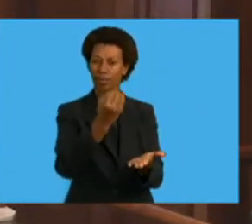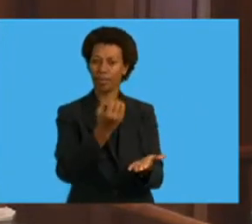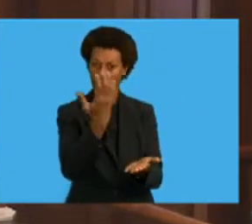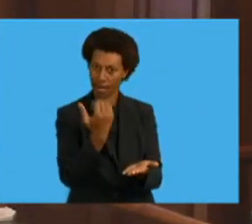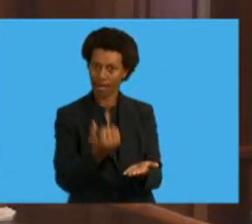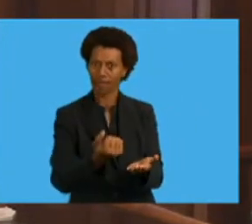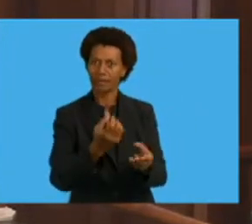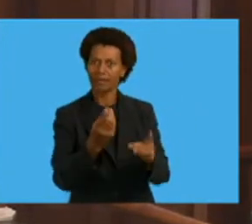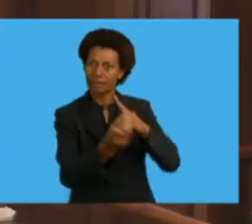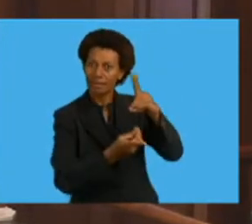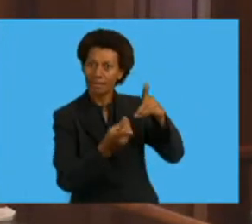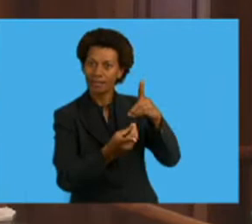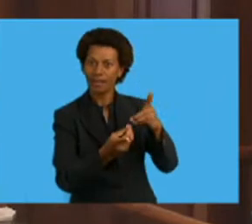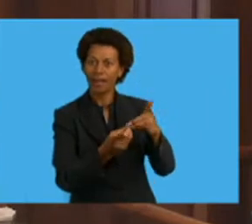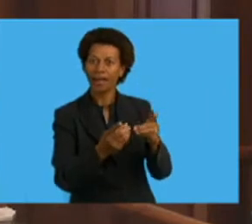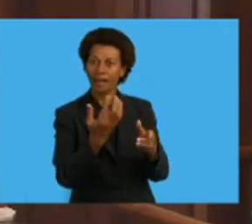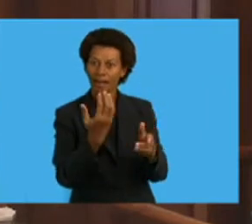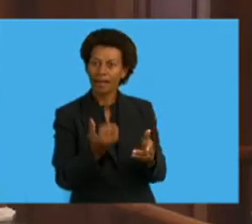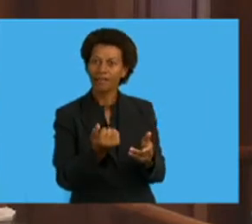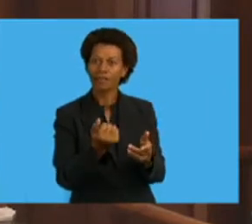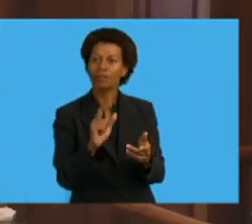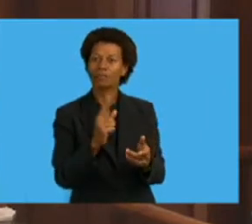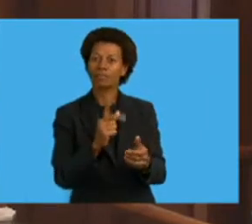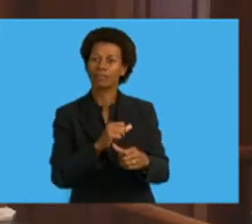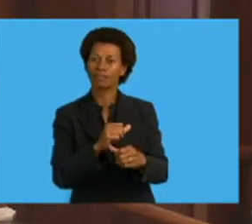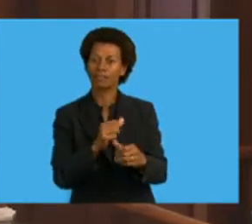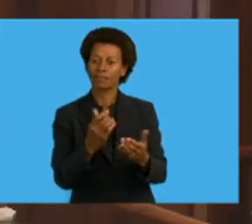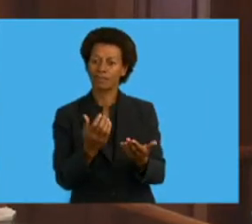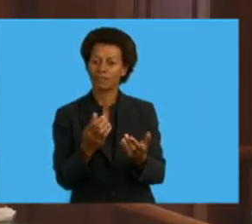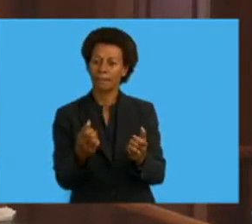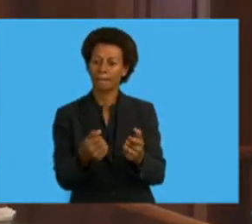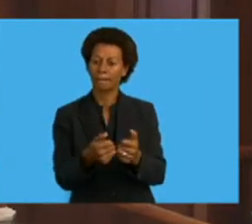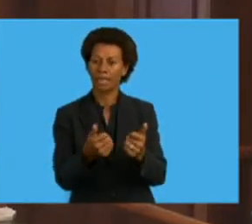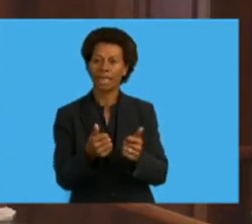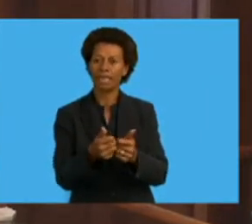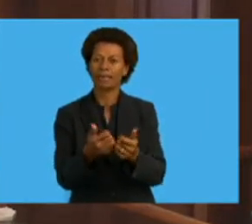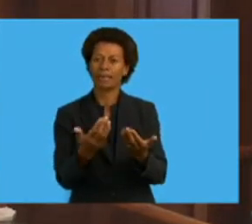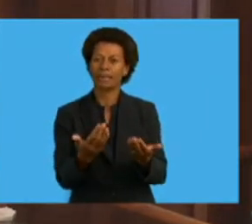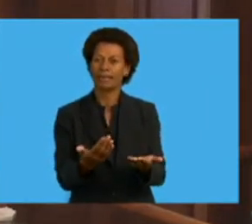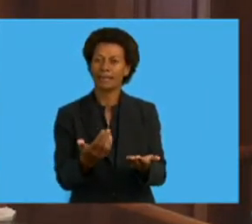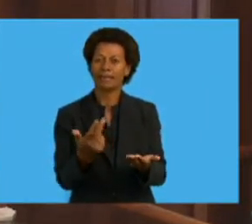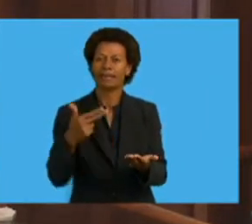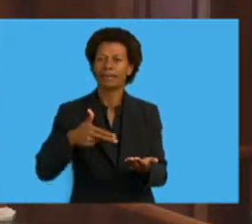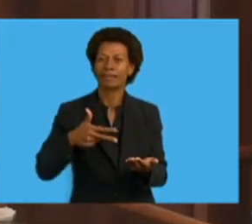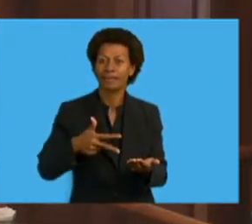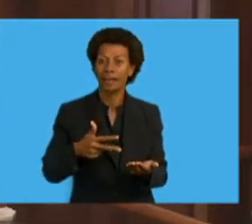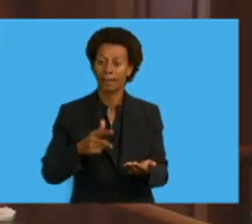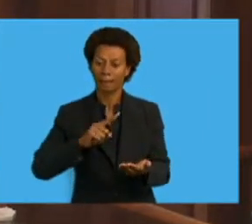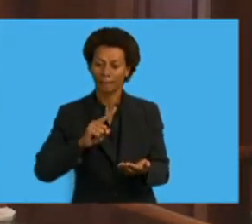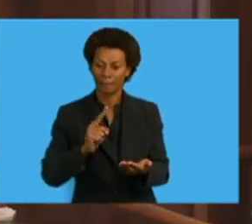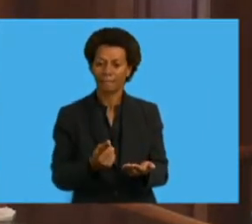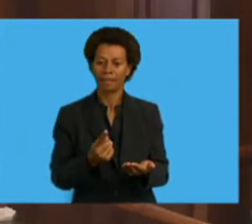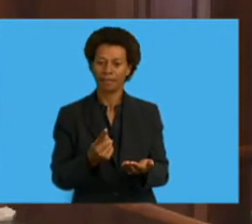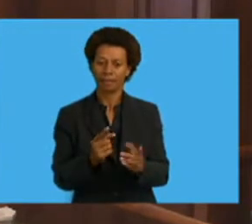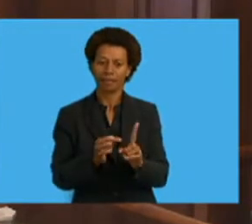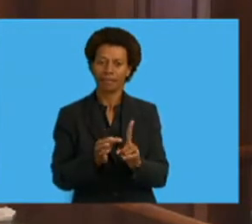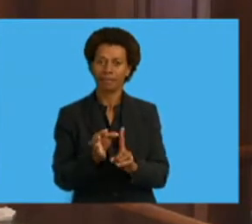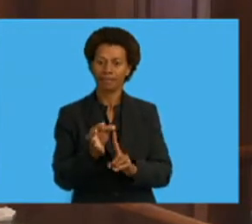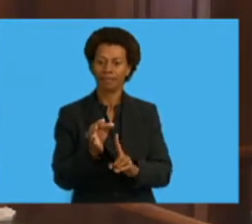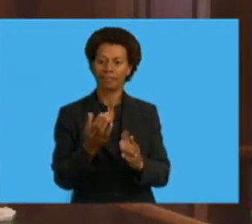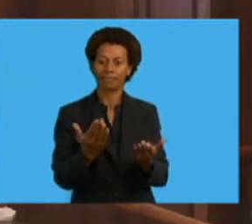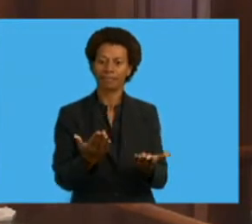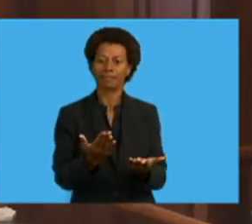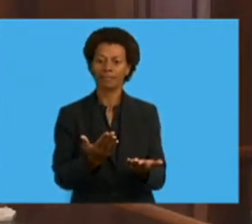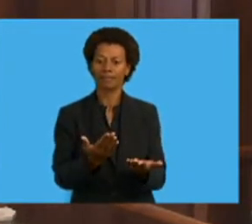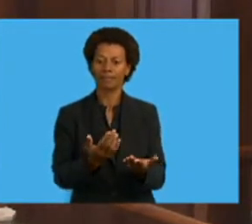disasters that have caused so much heartbreak for ordinary Fijians. 8 years in which the national pie has